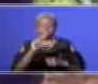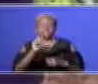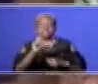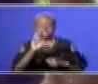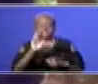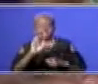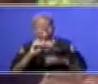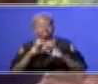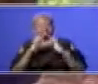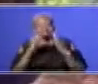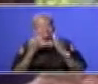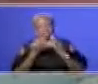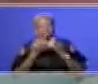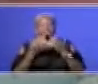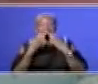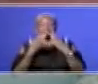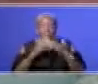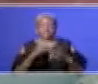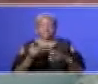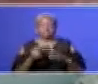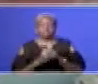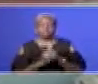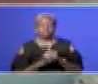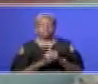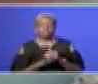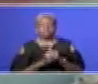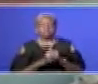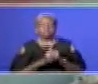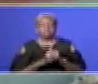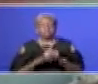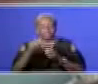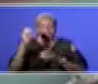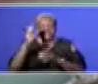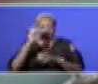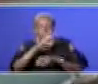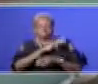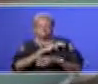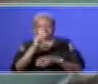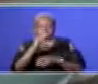even in their absence, we say thank you. Cleopatra Murphy, CNN Network News.